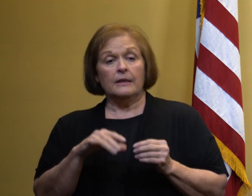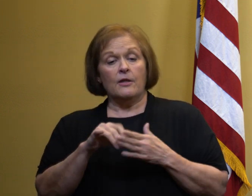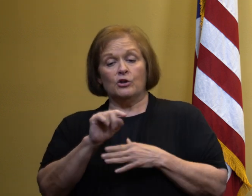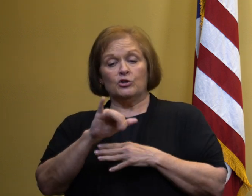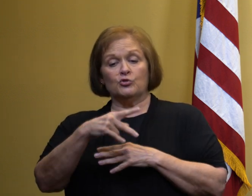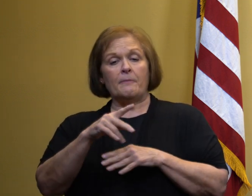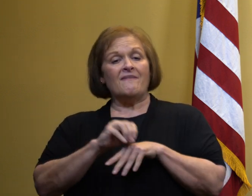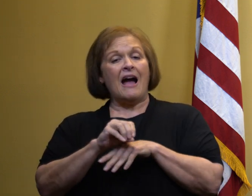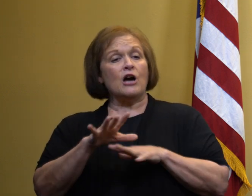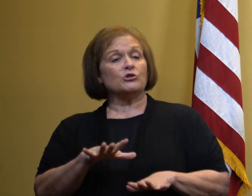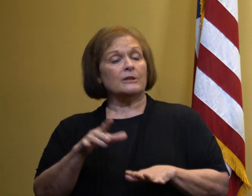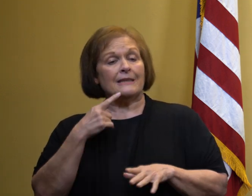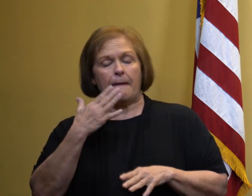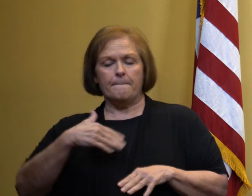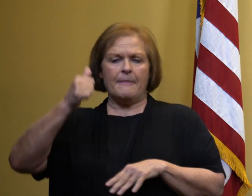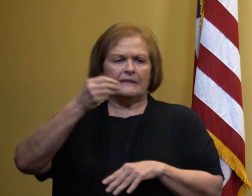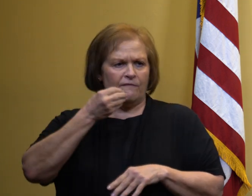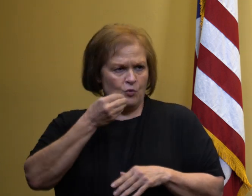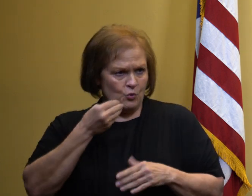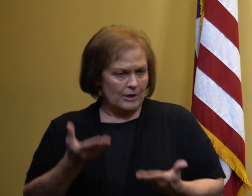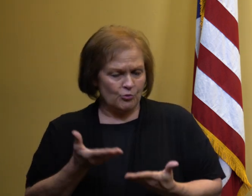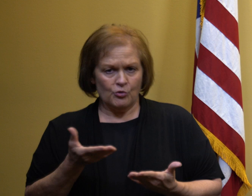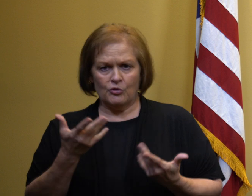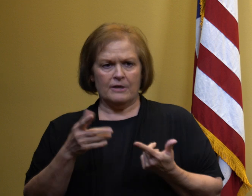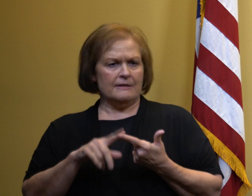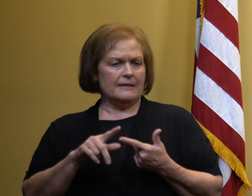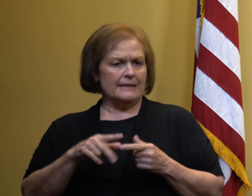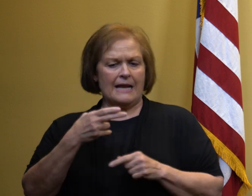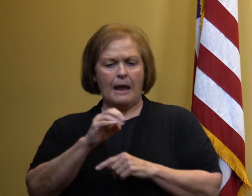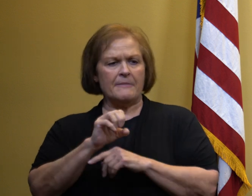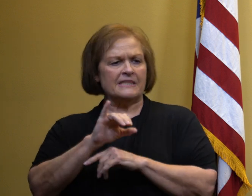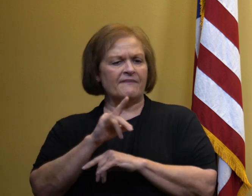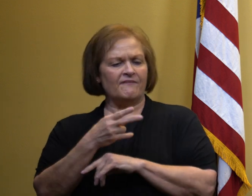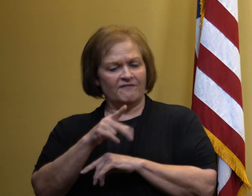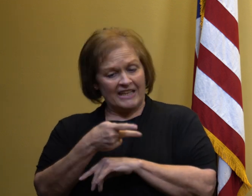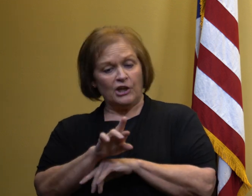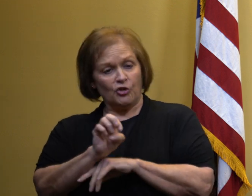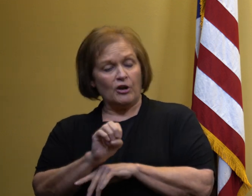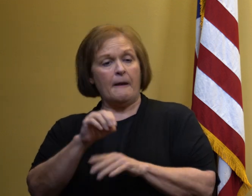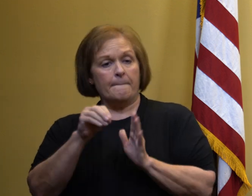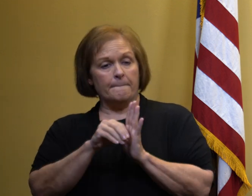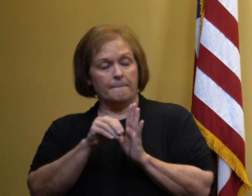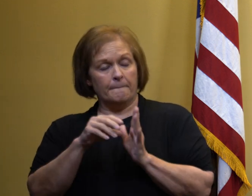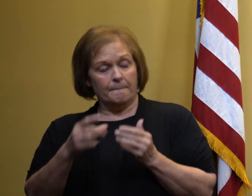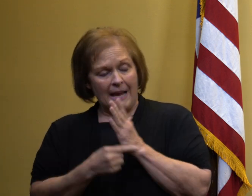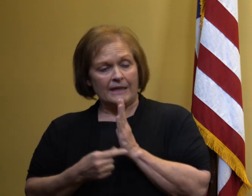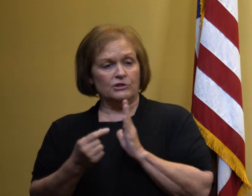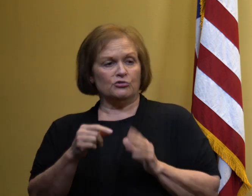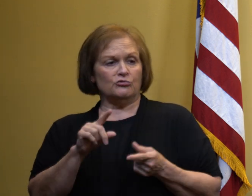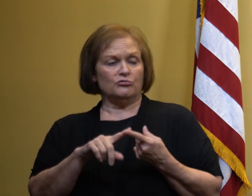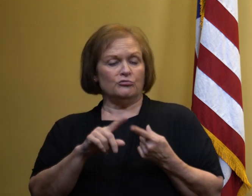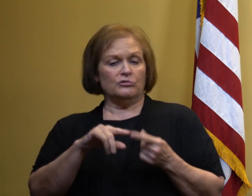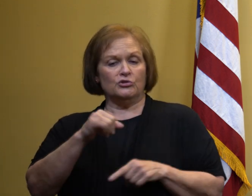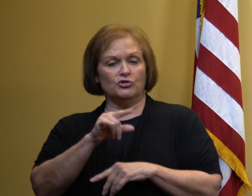TripAdvisor Traveler's Choice, Best Food Destination, Hemisphere Magazine, Reader's Choice, Jazz and